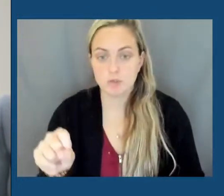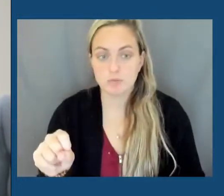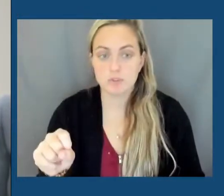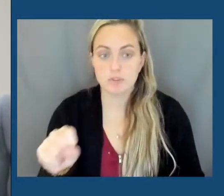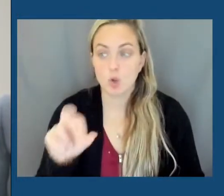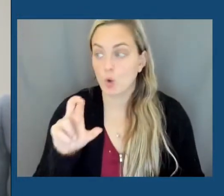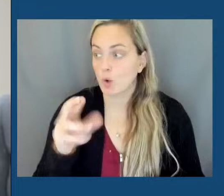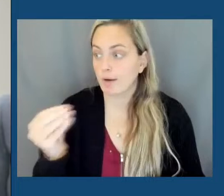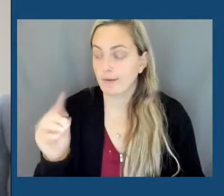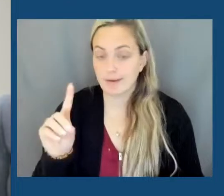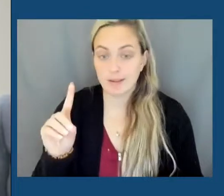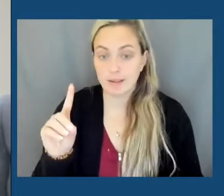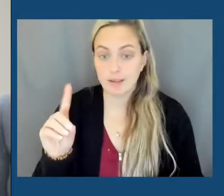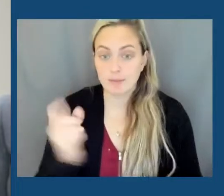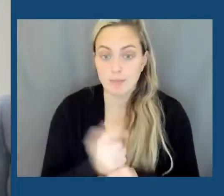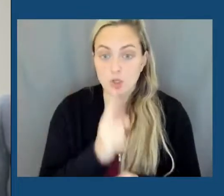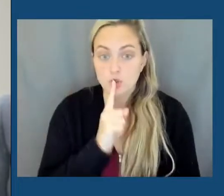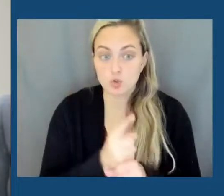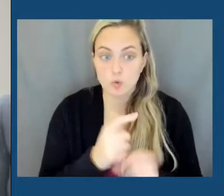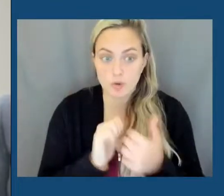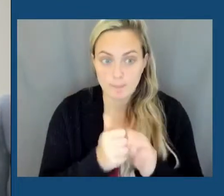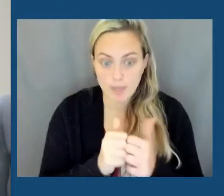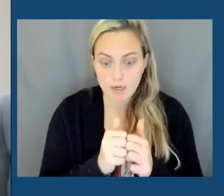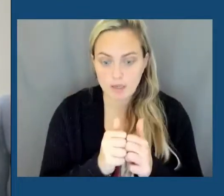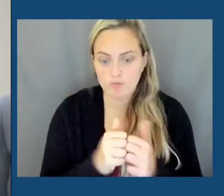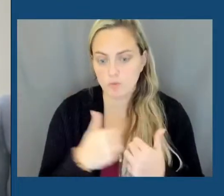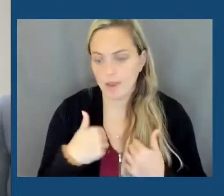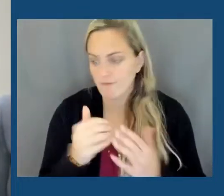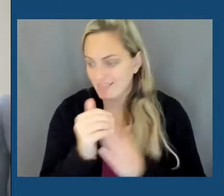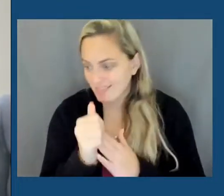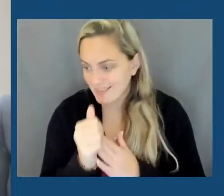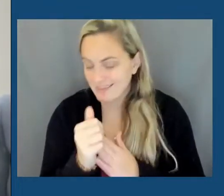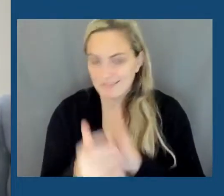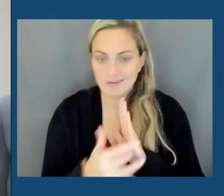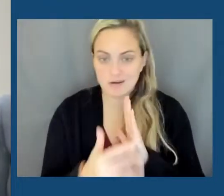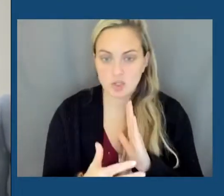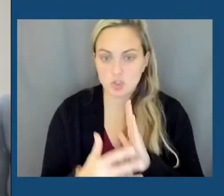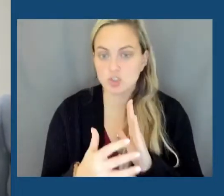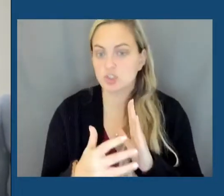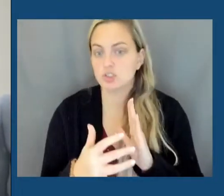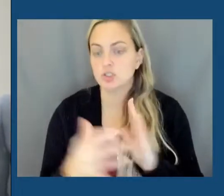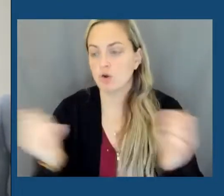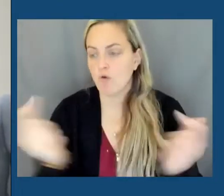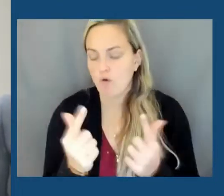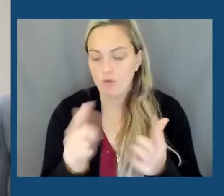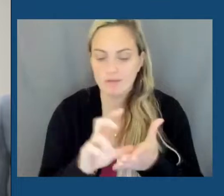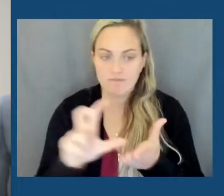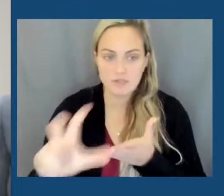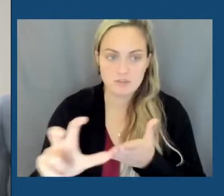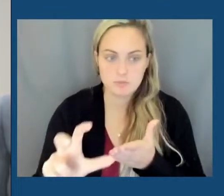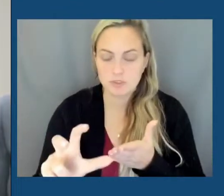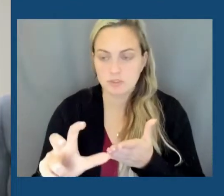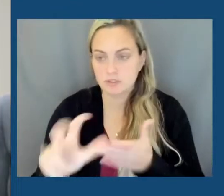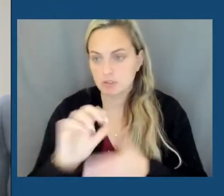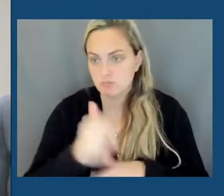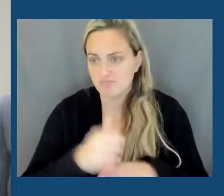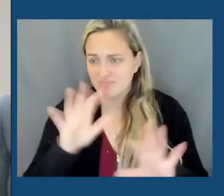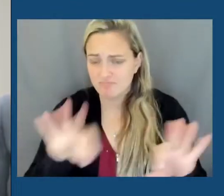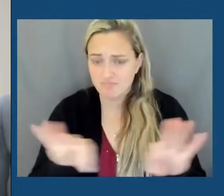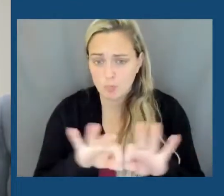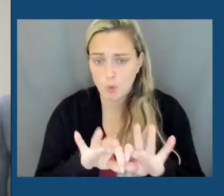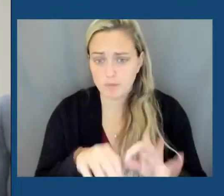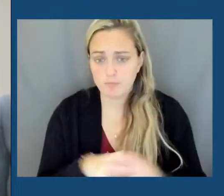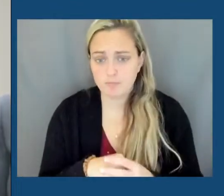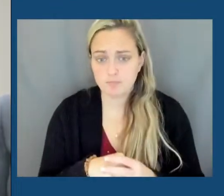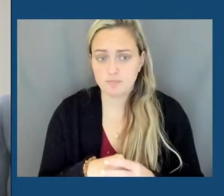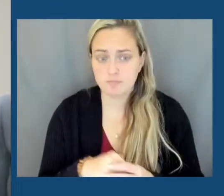R&D to make sure that we are competitive and we've got leading edge technology. All of those investments, incredibly important, but